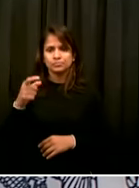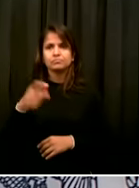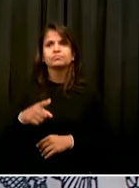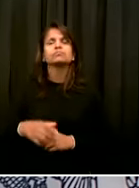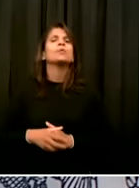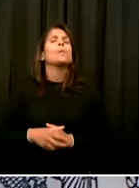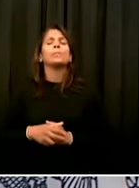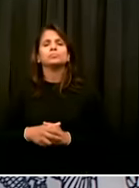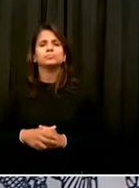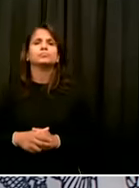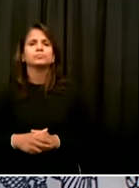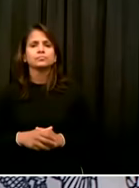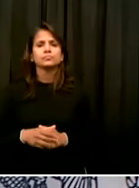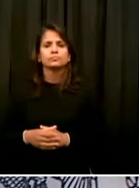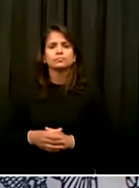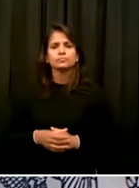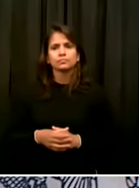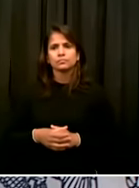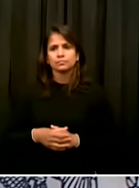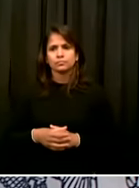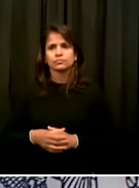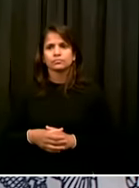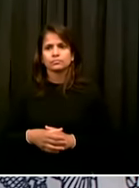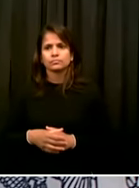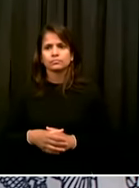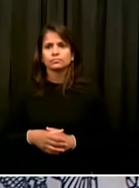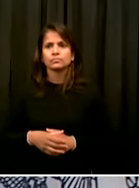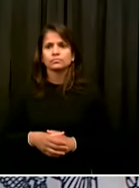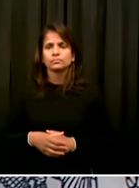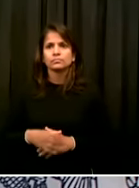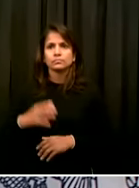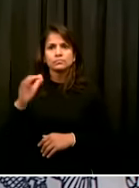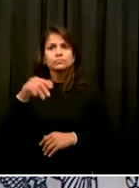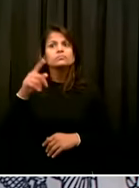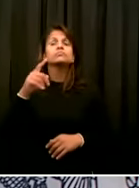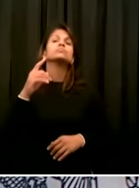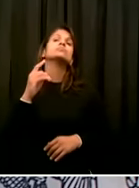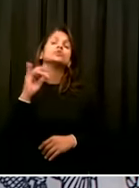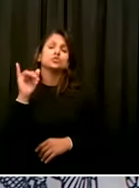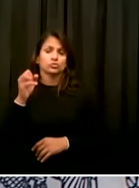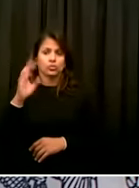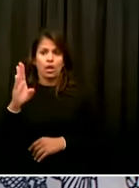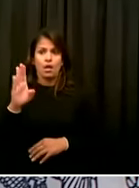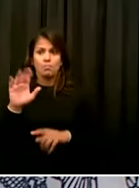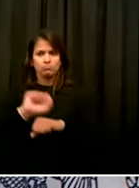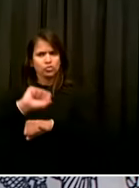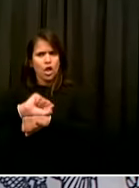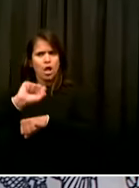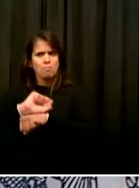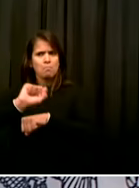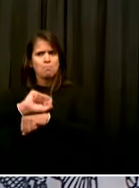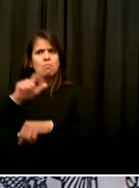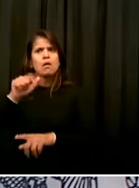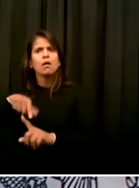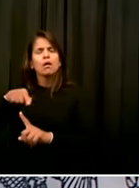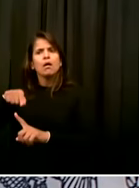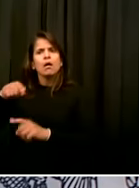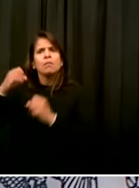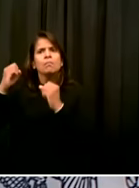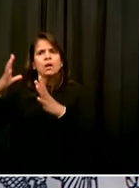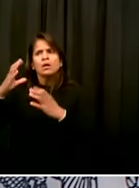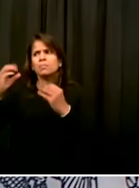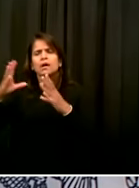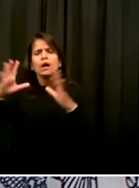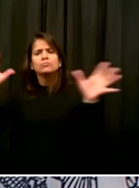of jobs in the city. And, you know, we see that the police department is taking a lot of